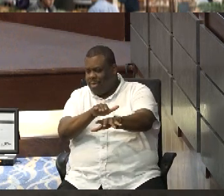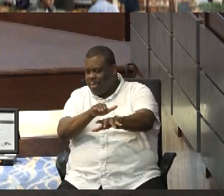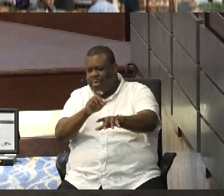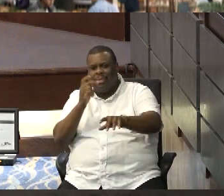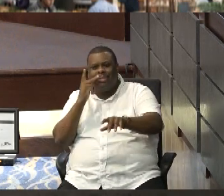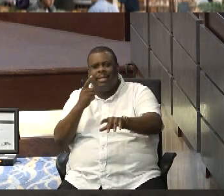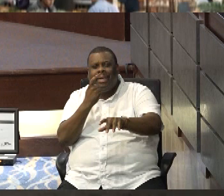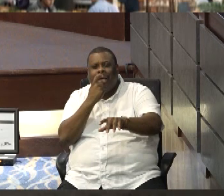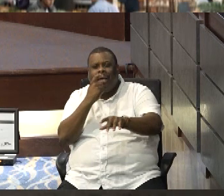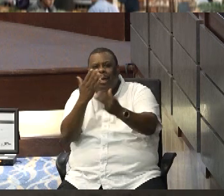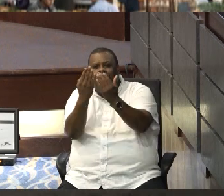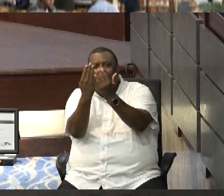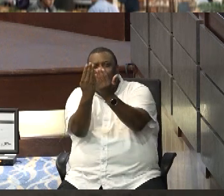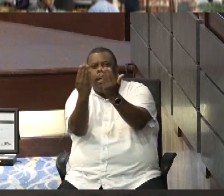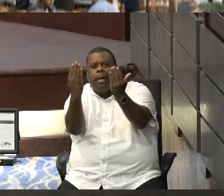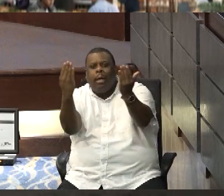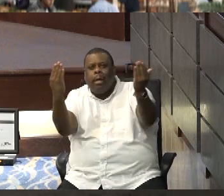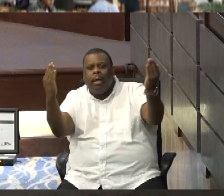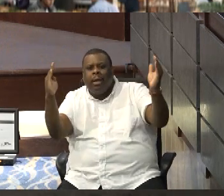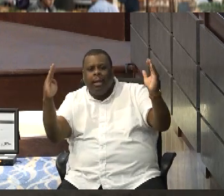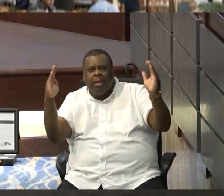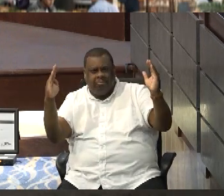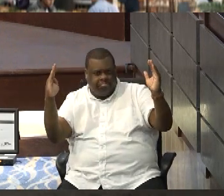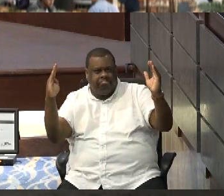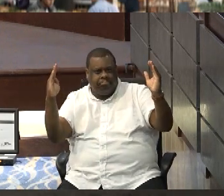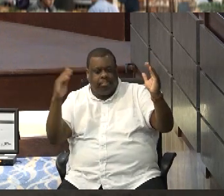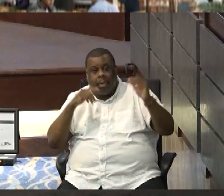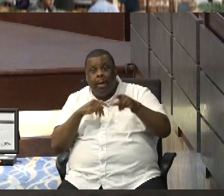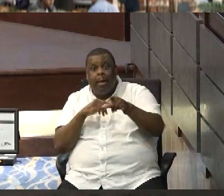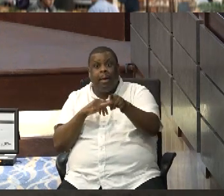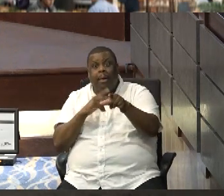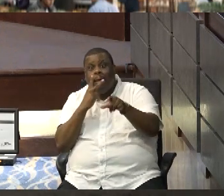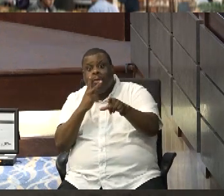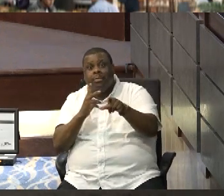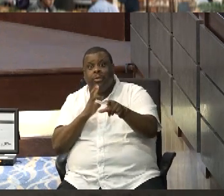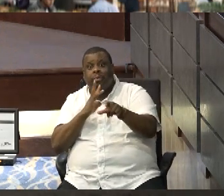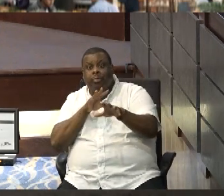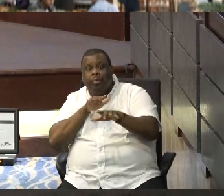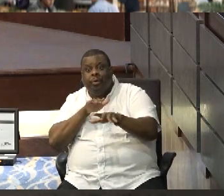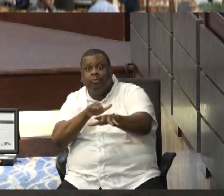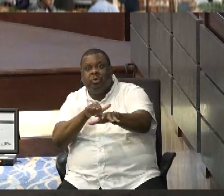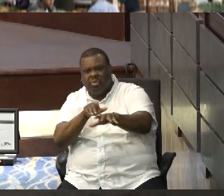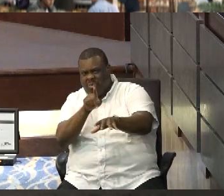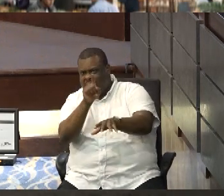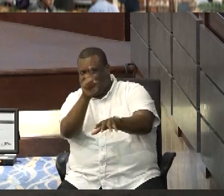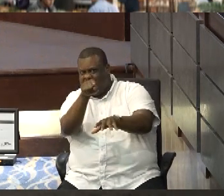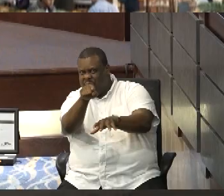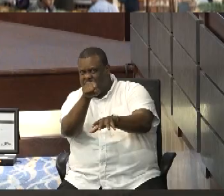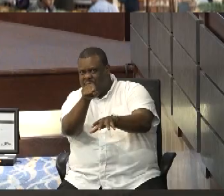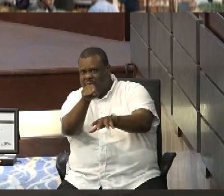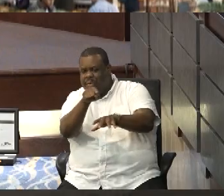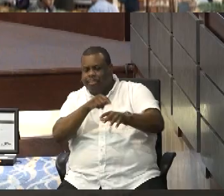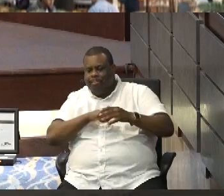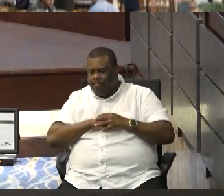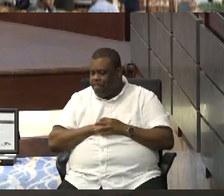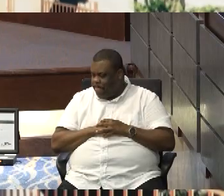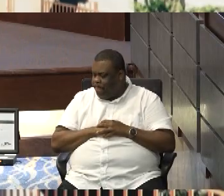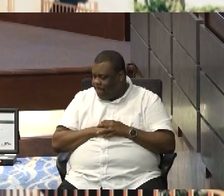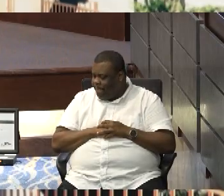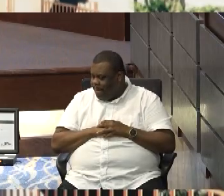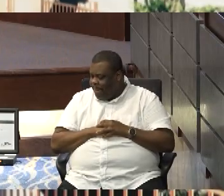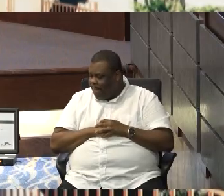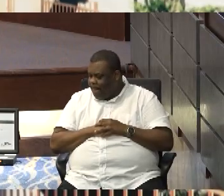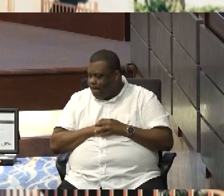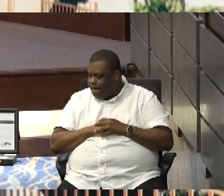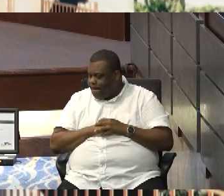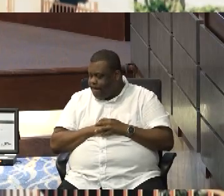call the PAC porch, the Performing Arts Center porch, but now we need to come up with another name. But in any case, the idea behind this lobby is it's also a